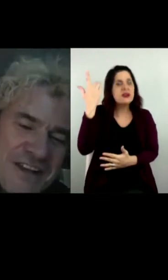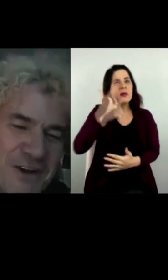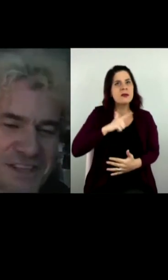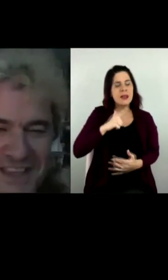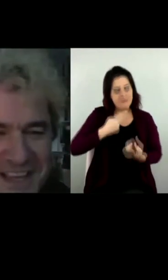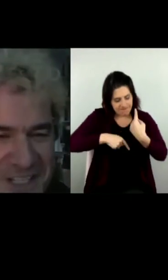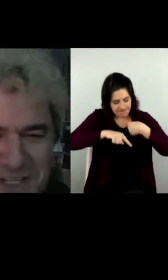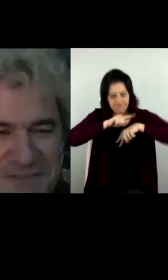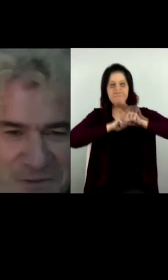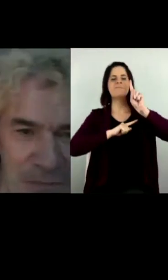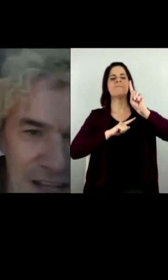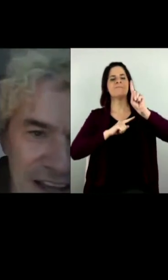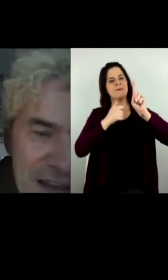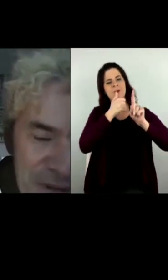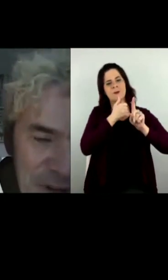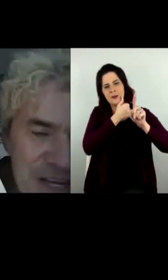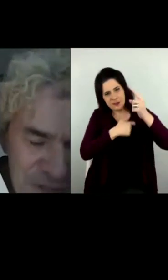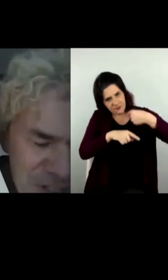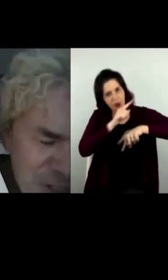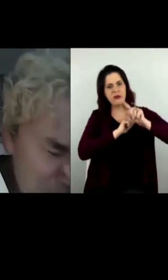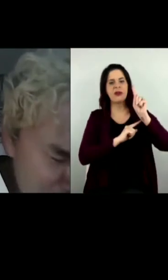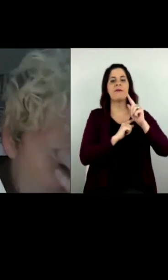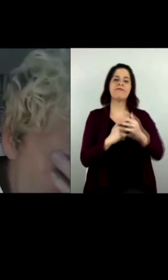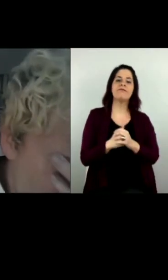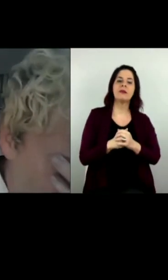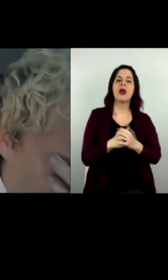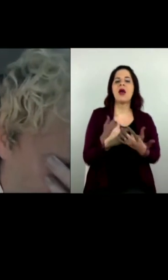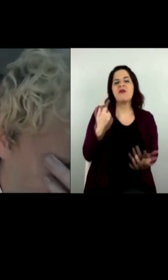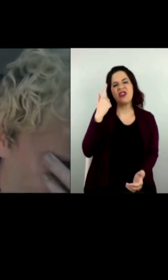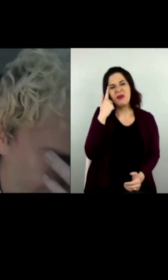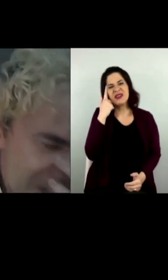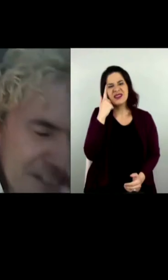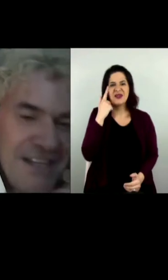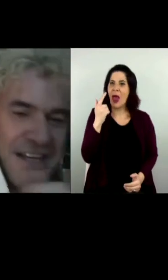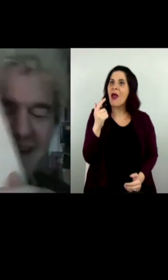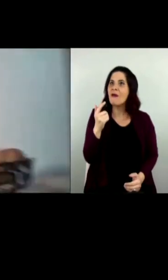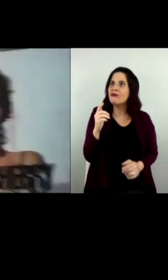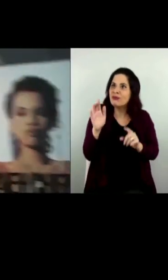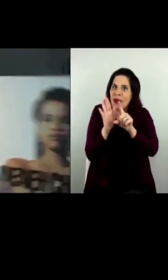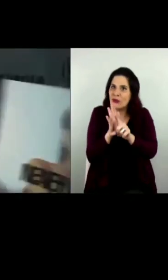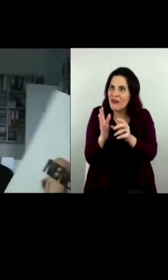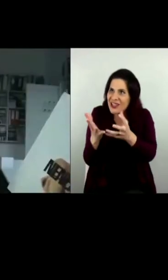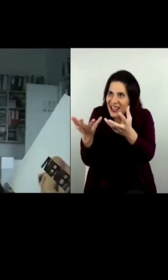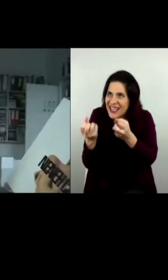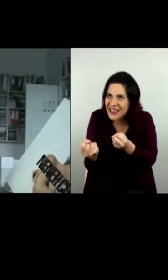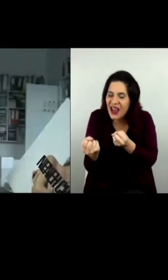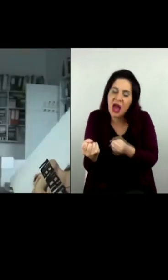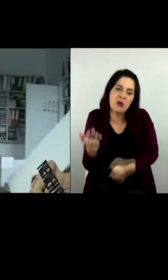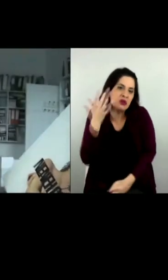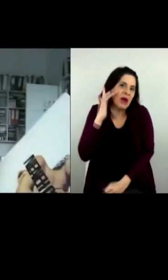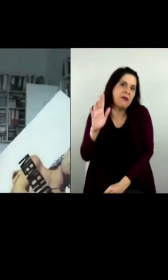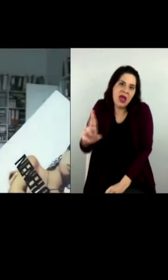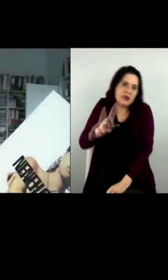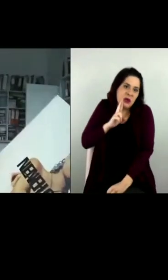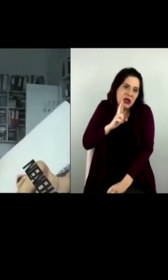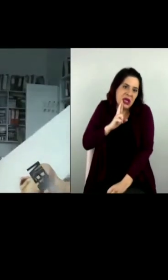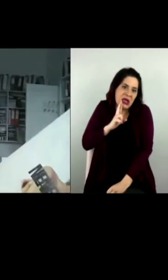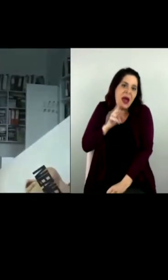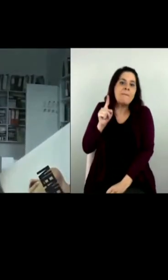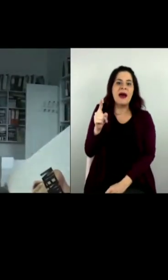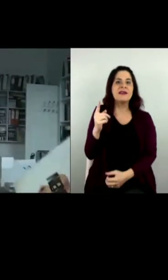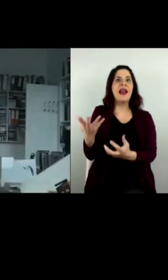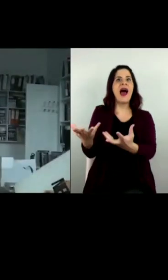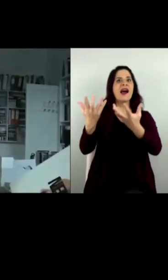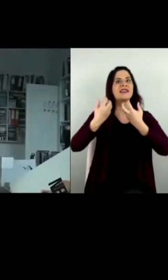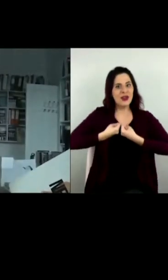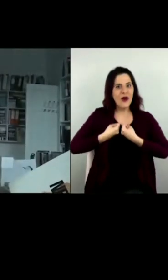Nena Cherry, not thinking she'd even reply because I was such a fan of hers. But she replied and said, yeah,